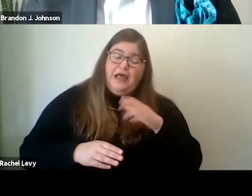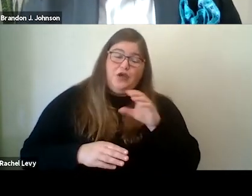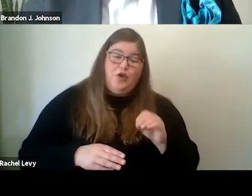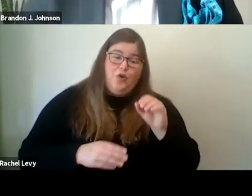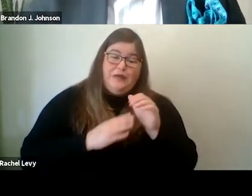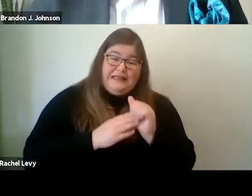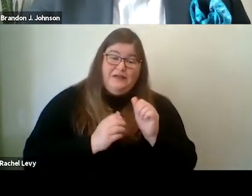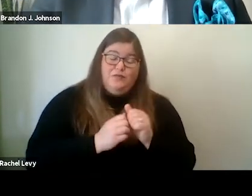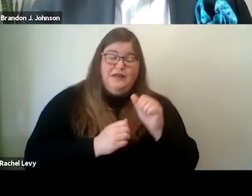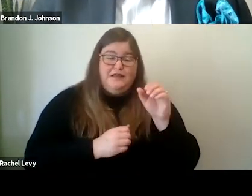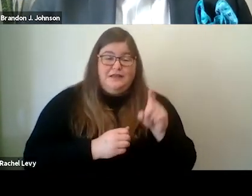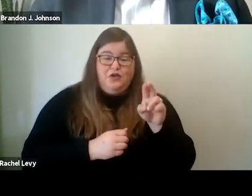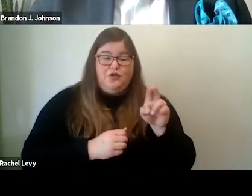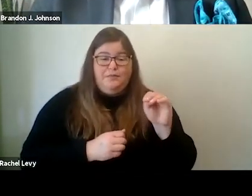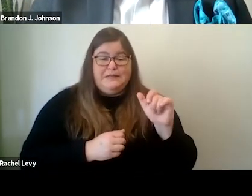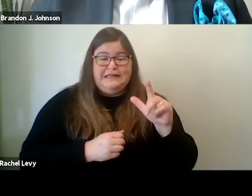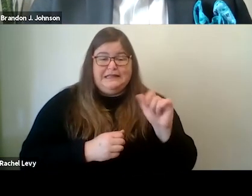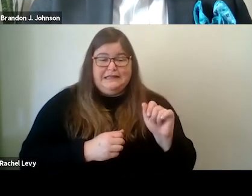University. Next slide, please.